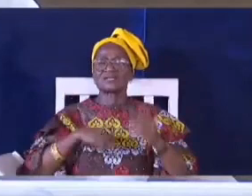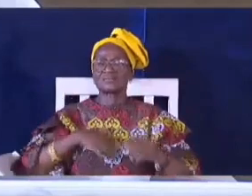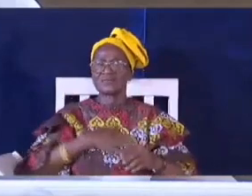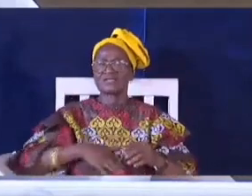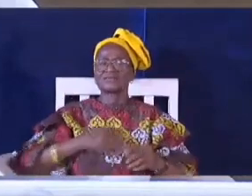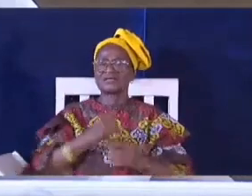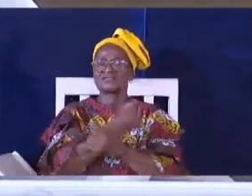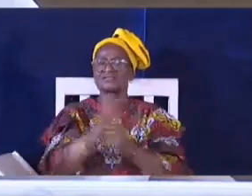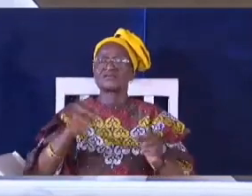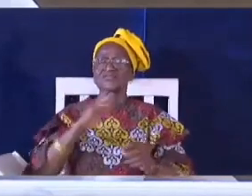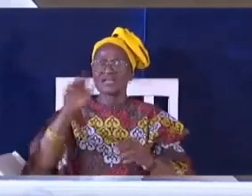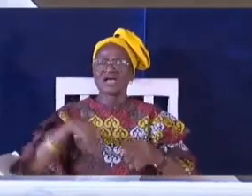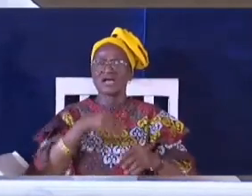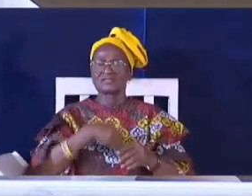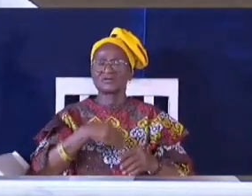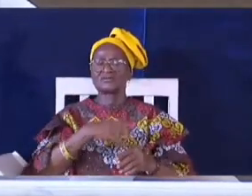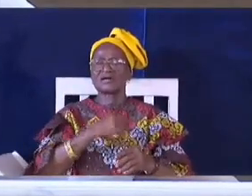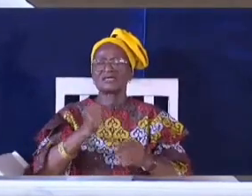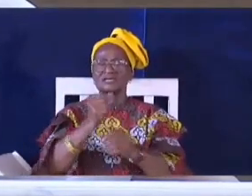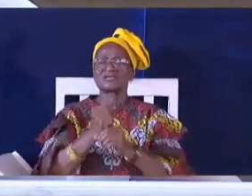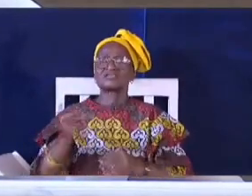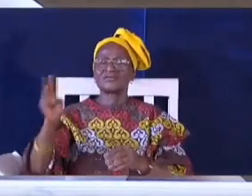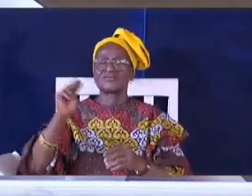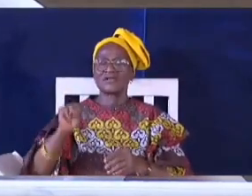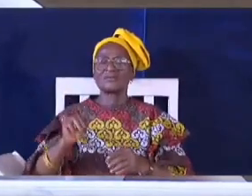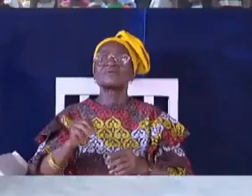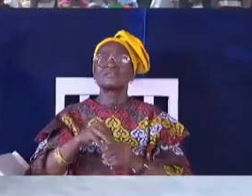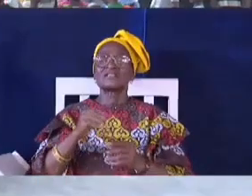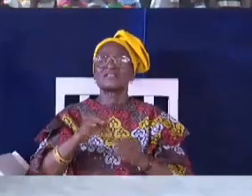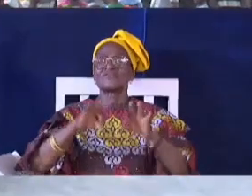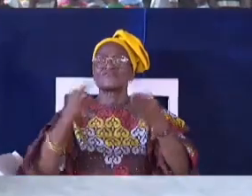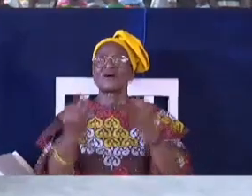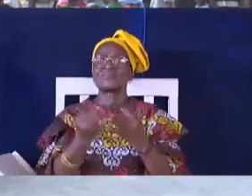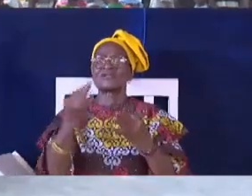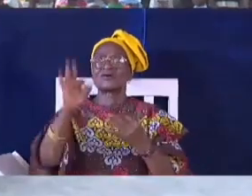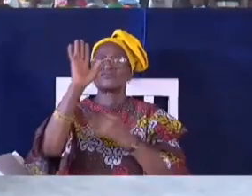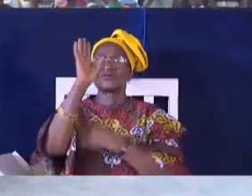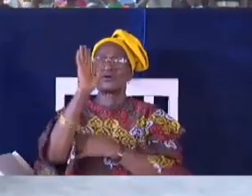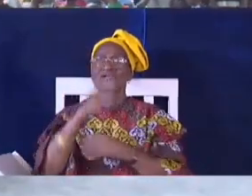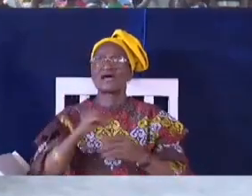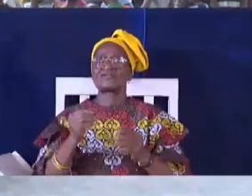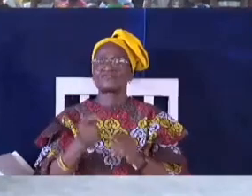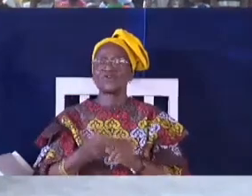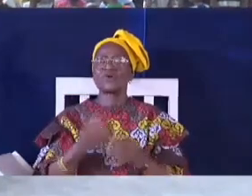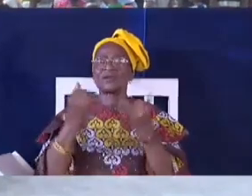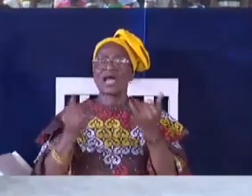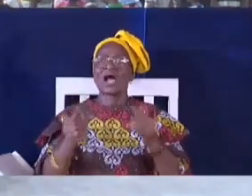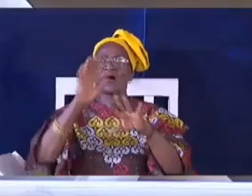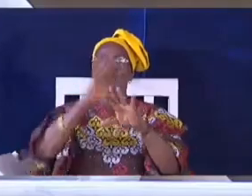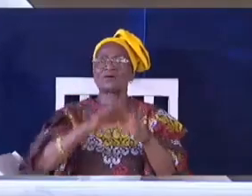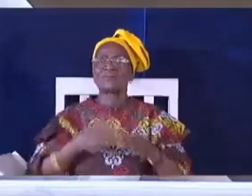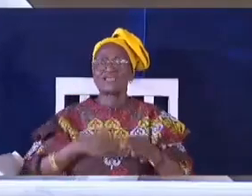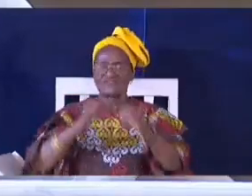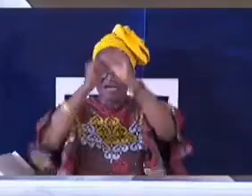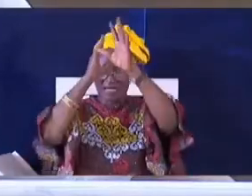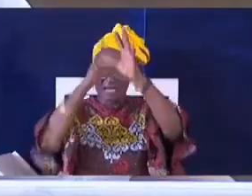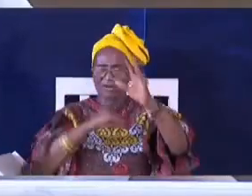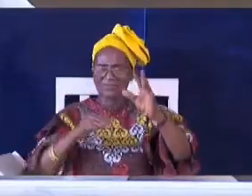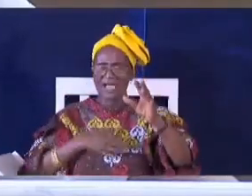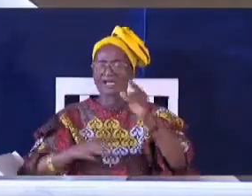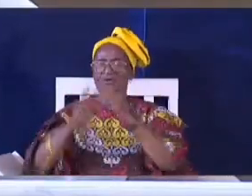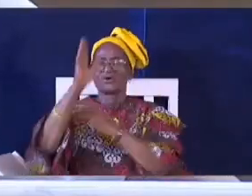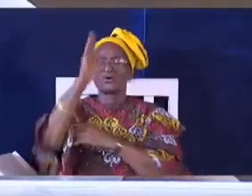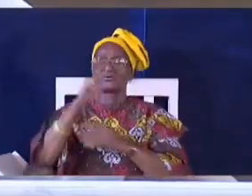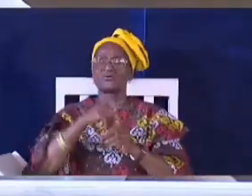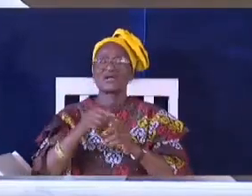Please save their souls and receive them into the family of God. And from now on, my Father and my God, when the